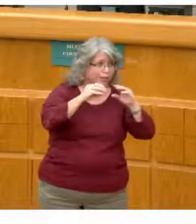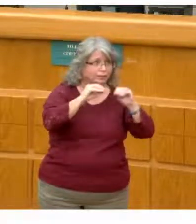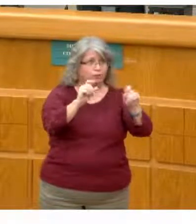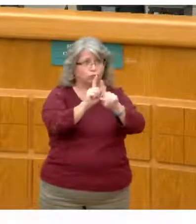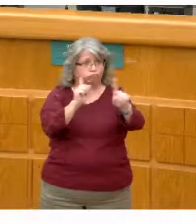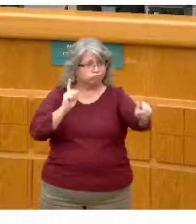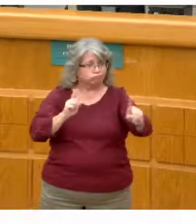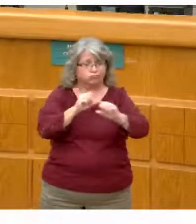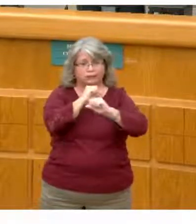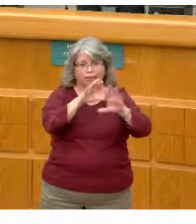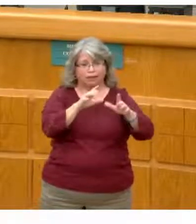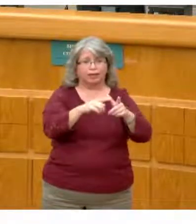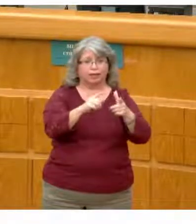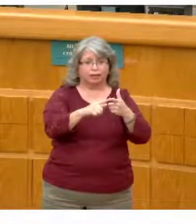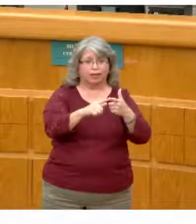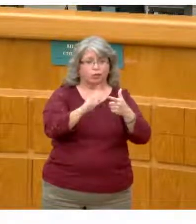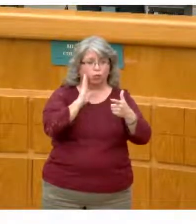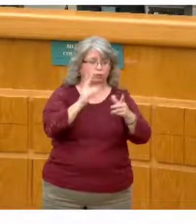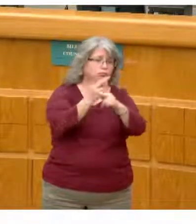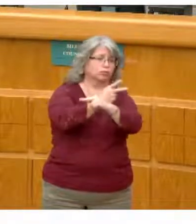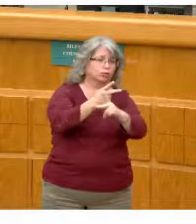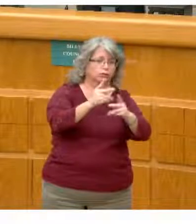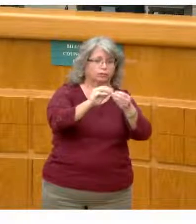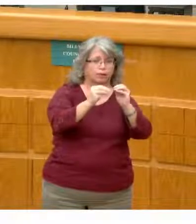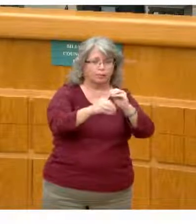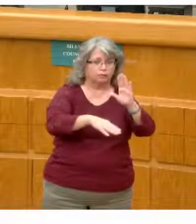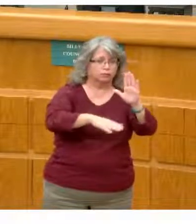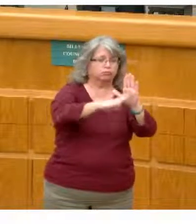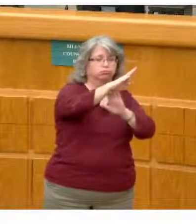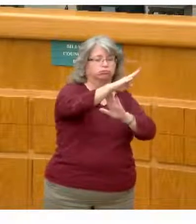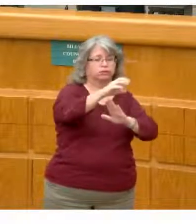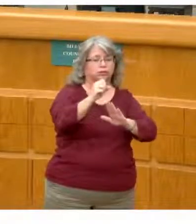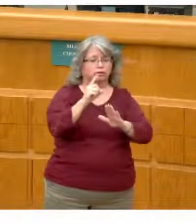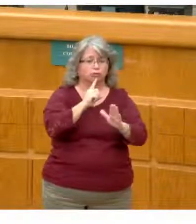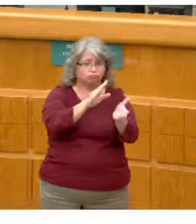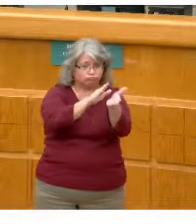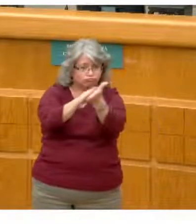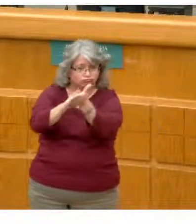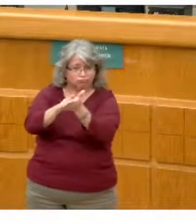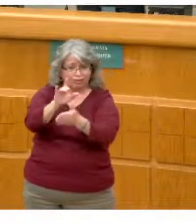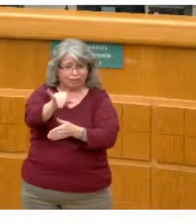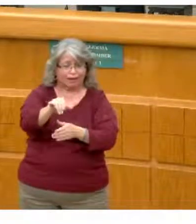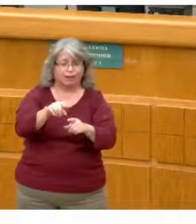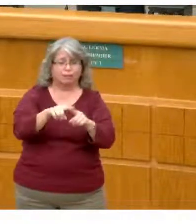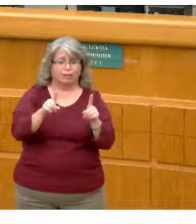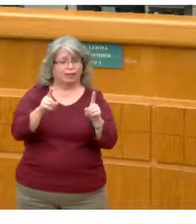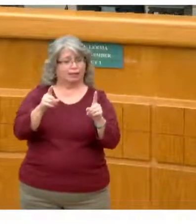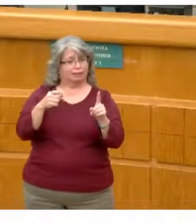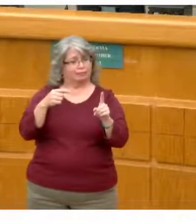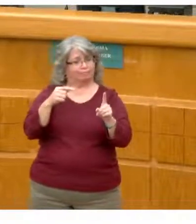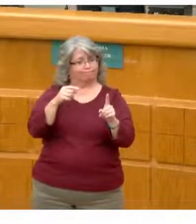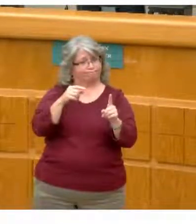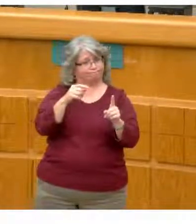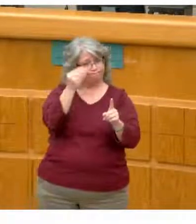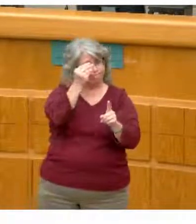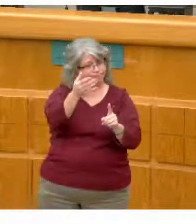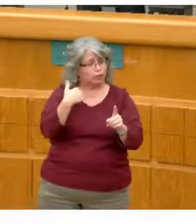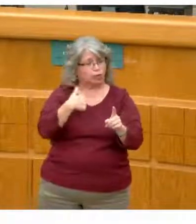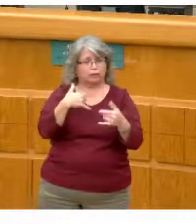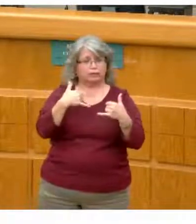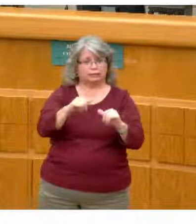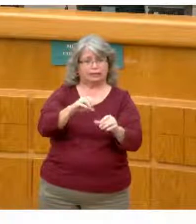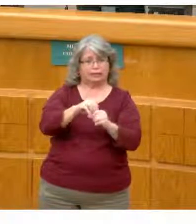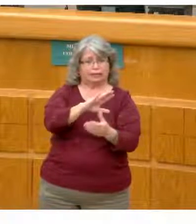have, and so people at Coastal Bend should be commended for that. But I want to remind you that we're still in the middle of the Omicron peak, or I'm